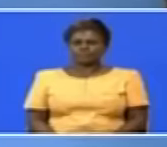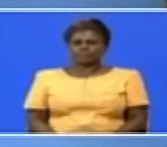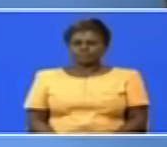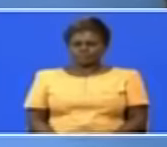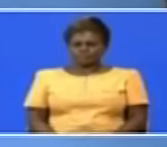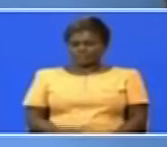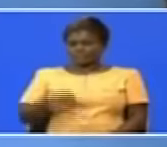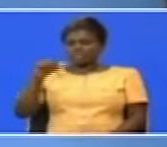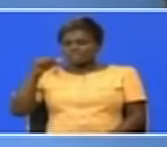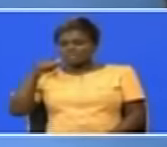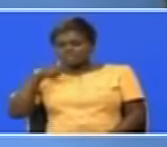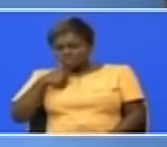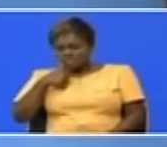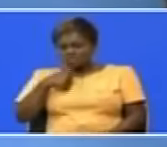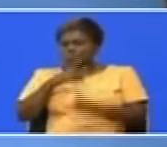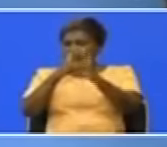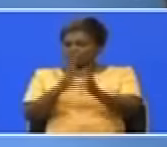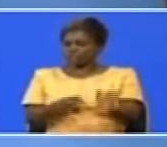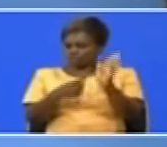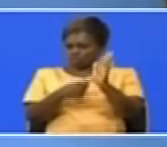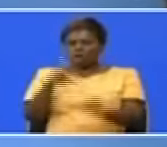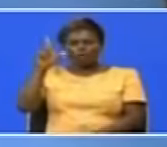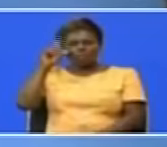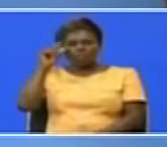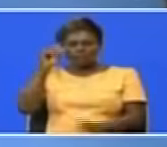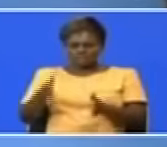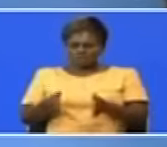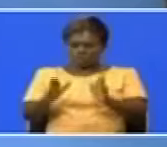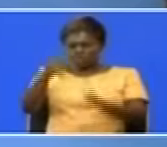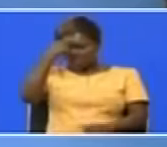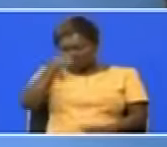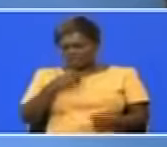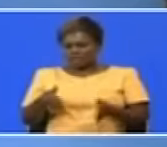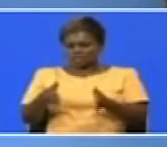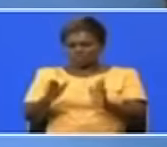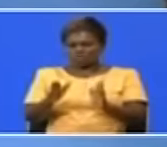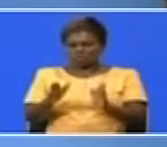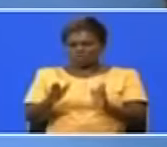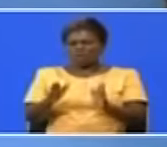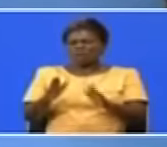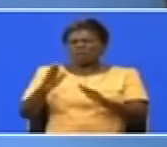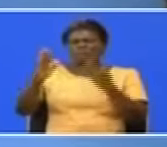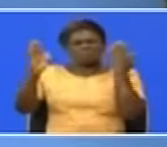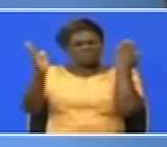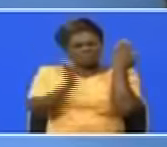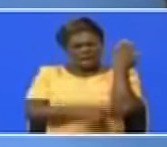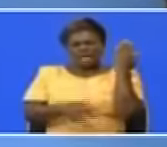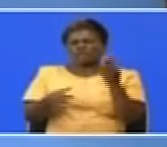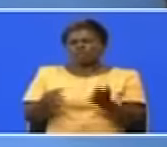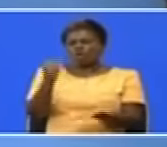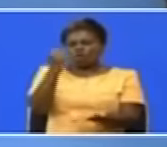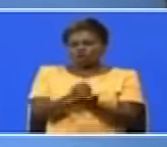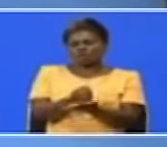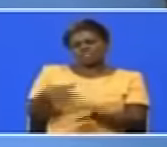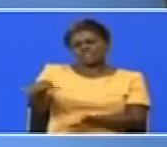And now to a newly released report, Mombasa Road and Thika Road are the least attractive areas for office space, according